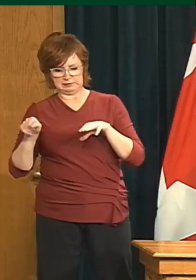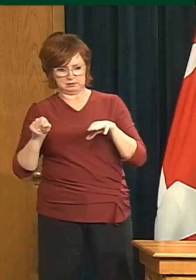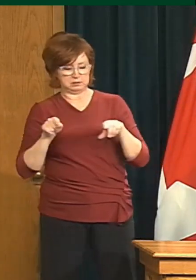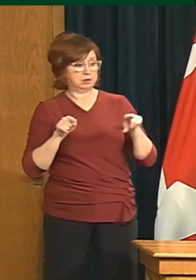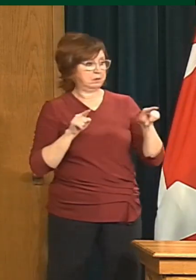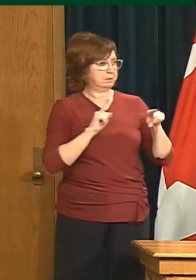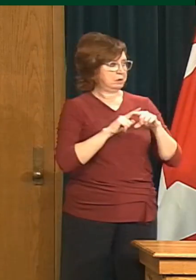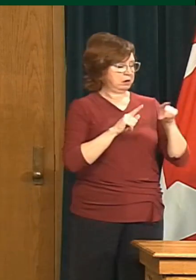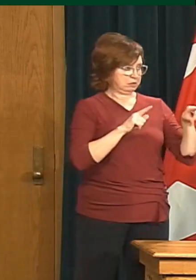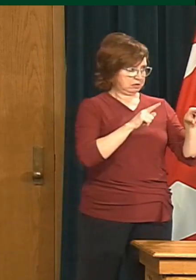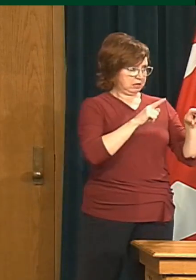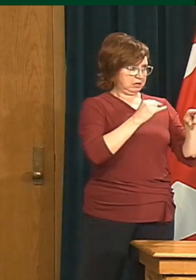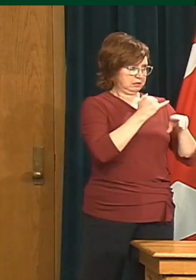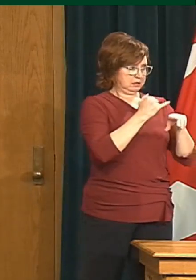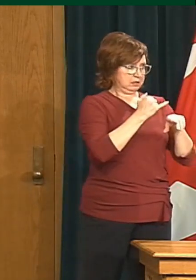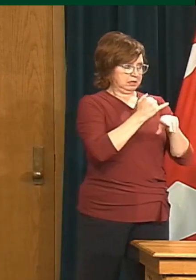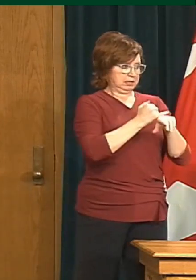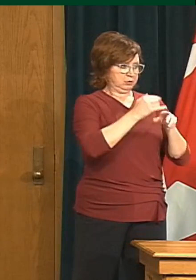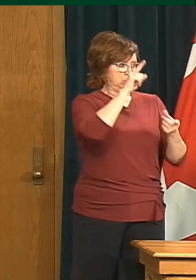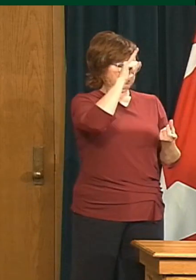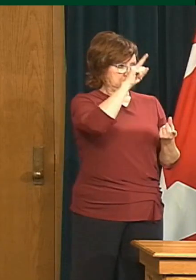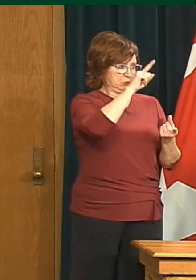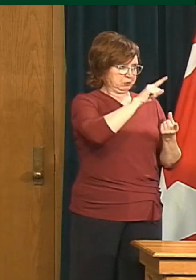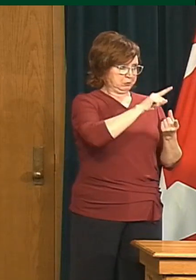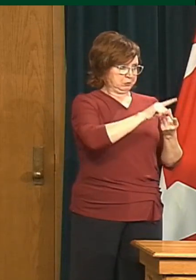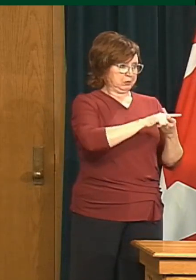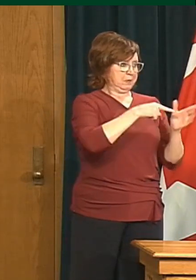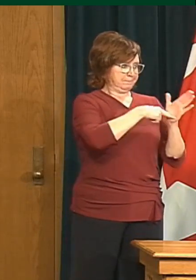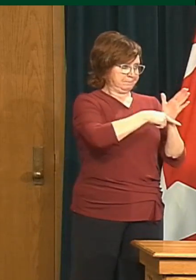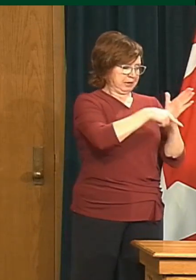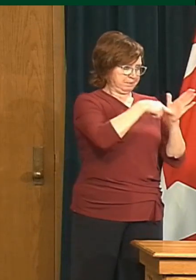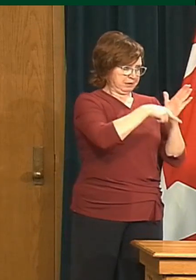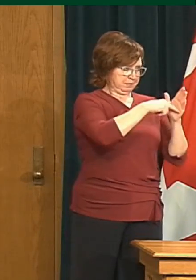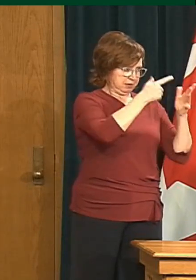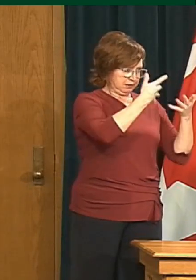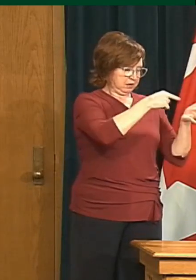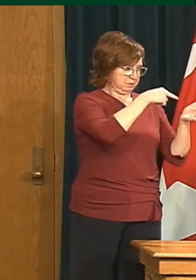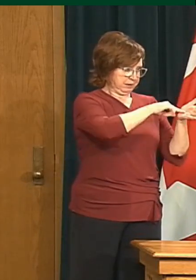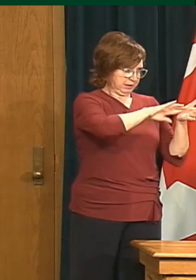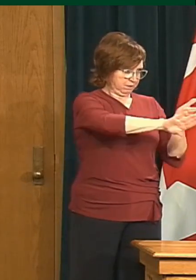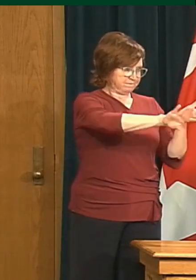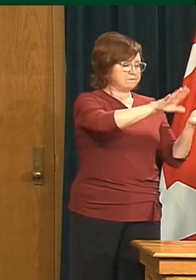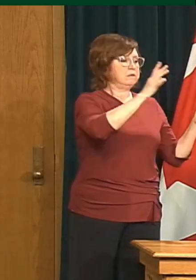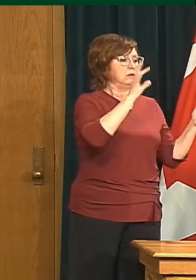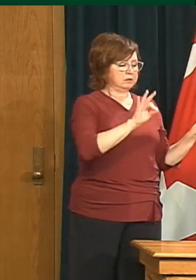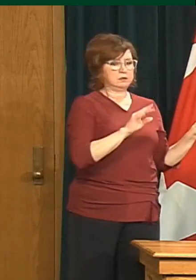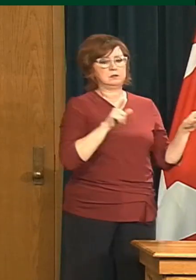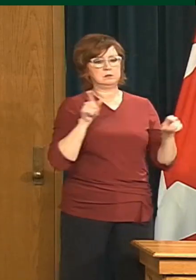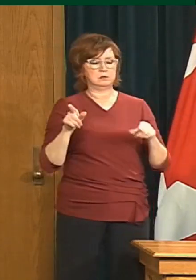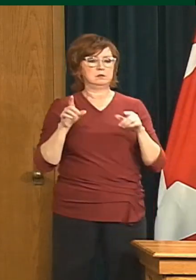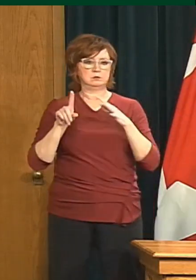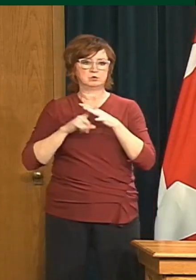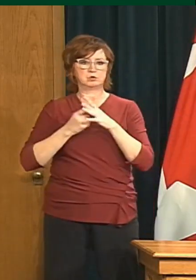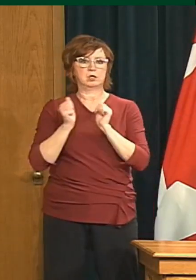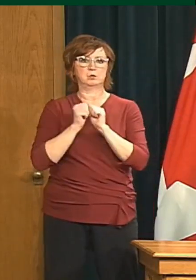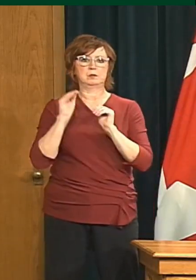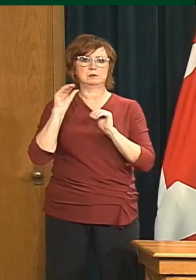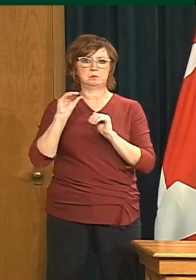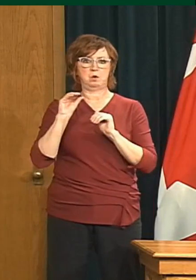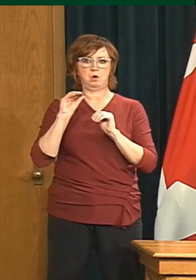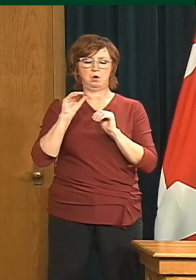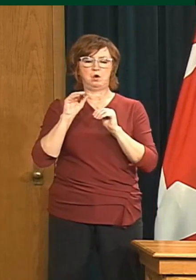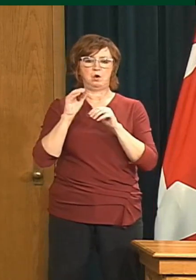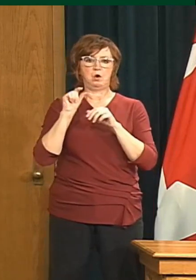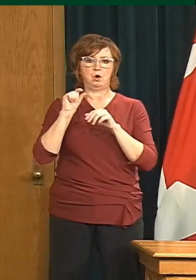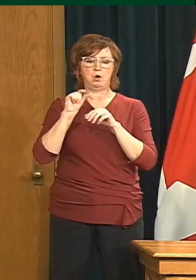and when the revenues recover, the revenues will be there with an added interest cost. I would just